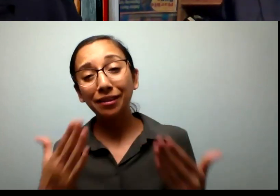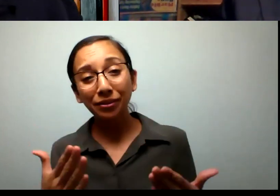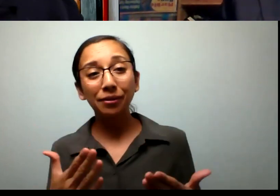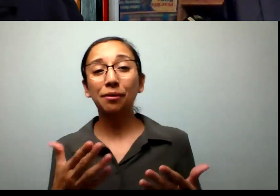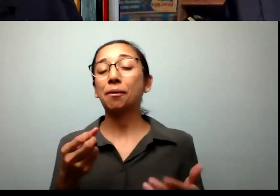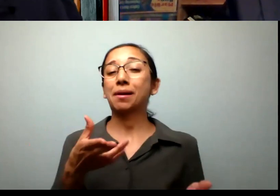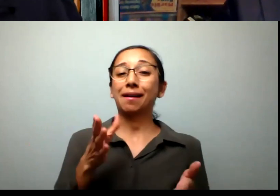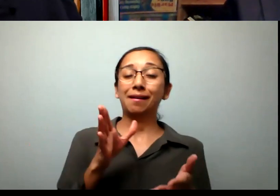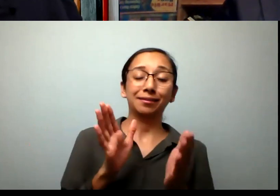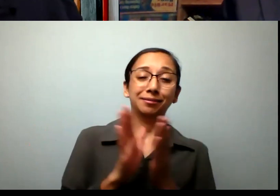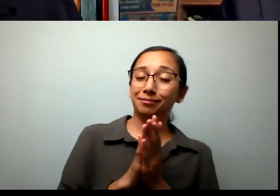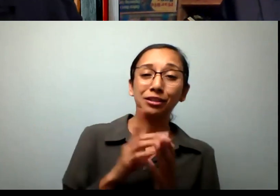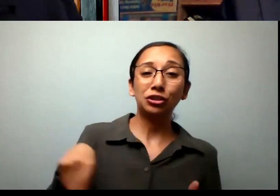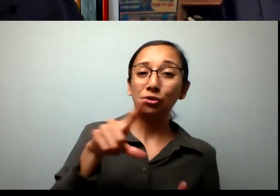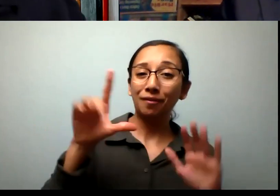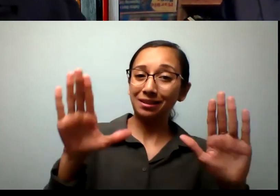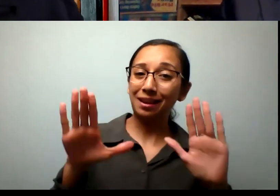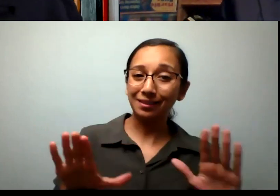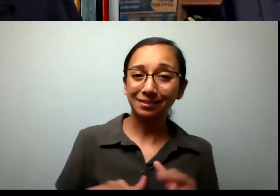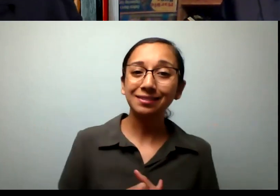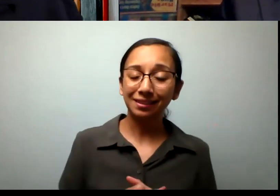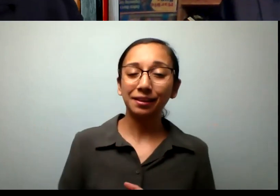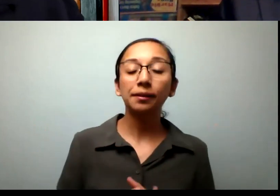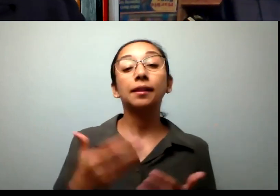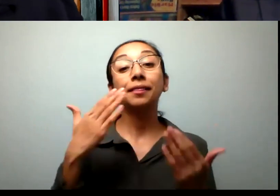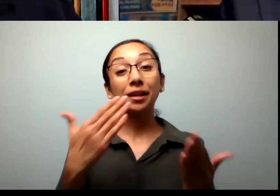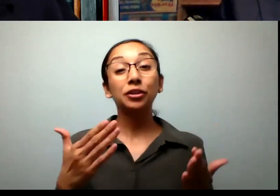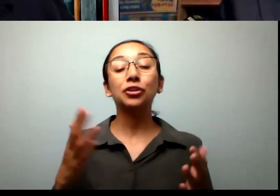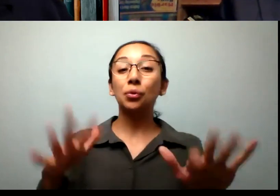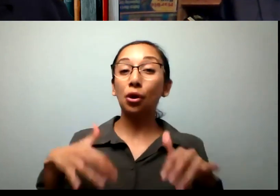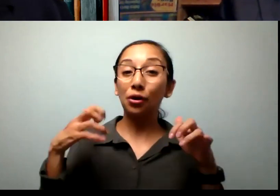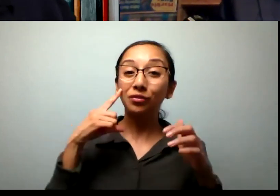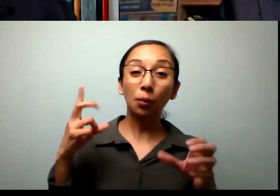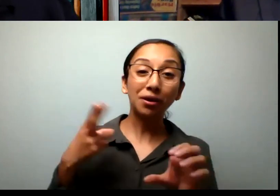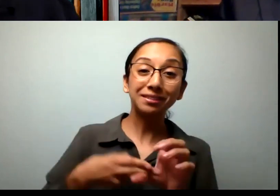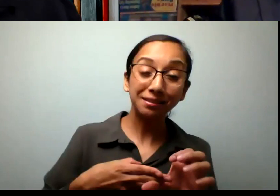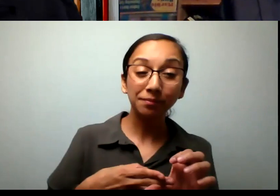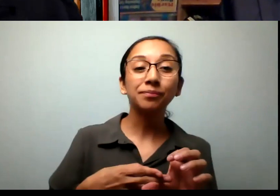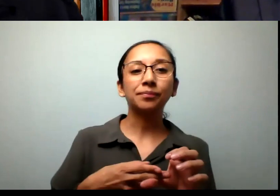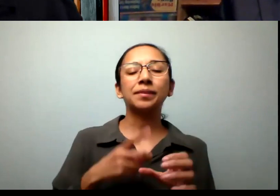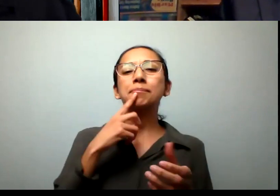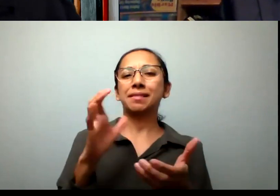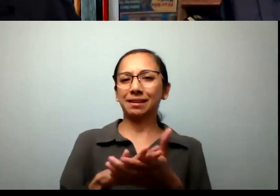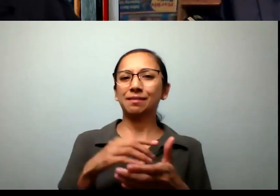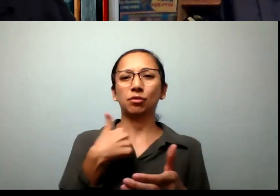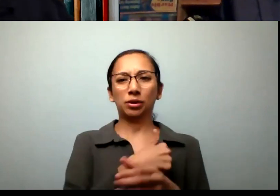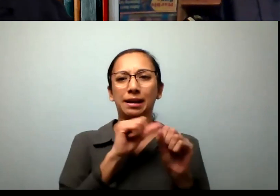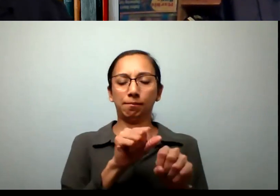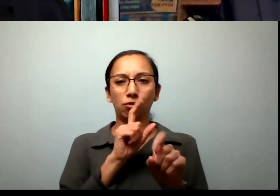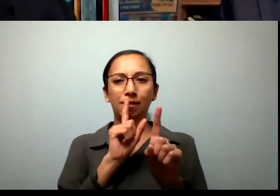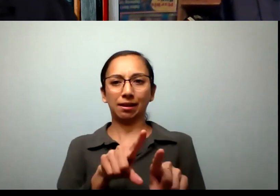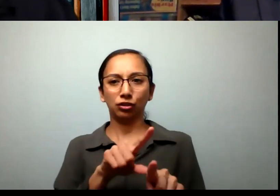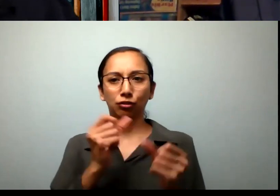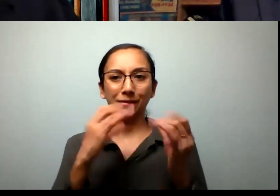My goodness, you were just fantastic. So thank you, audience, for participating. I think we were able to answer many